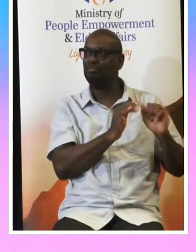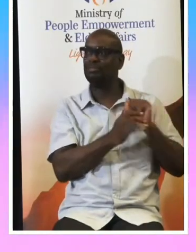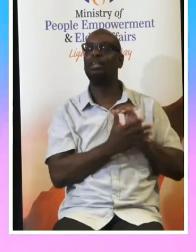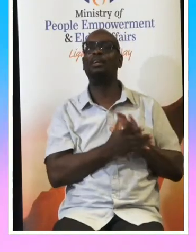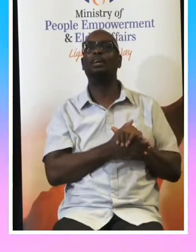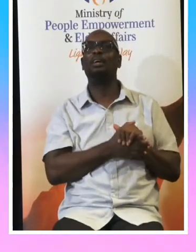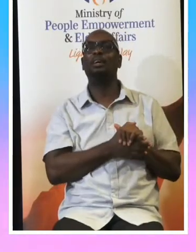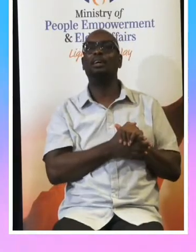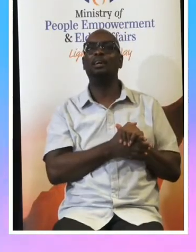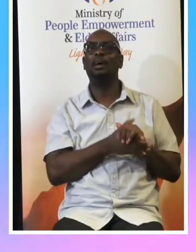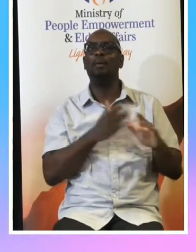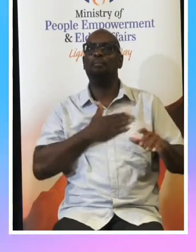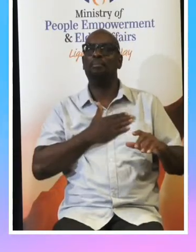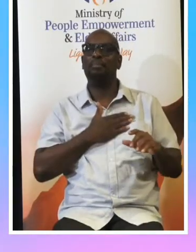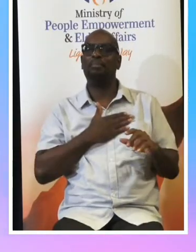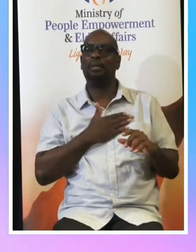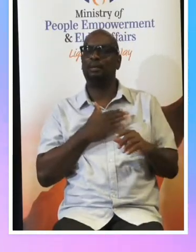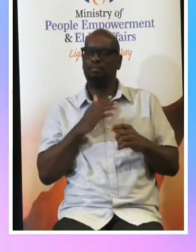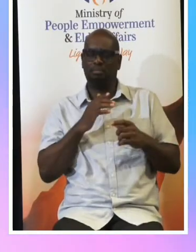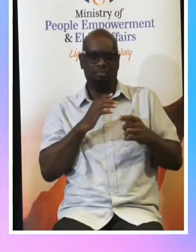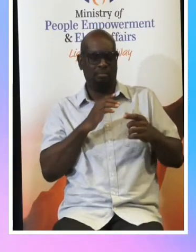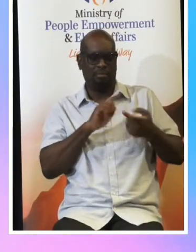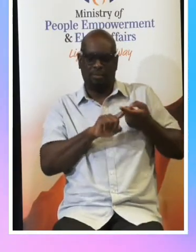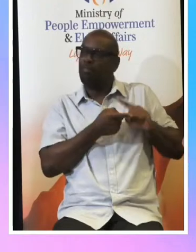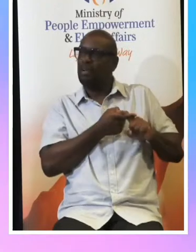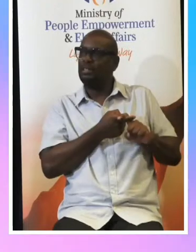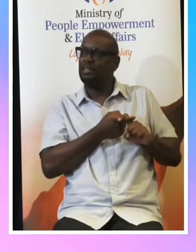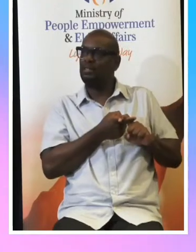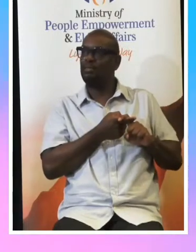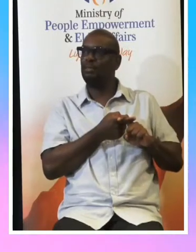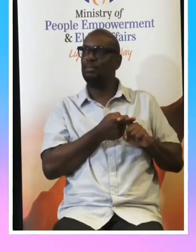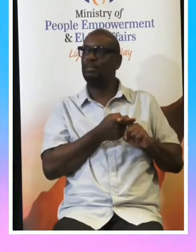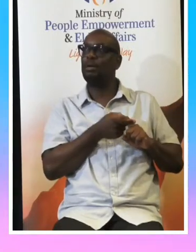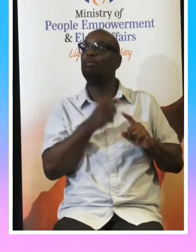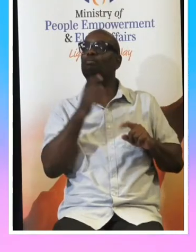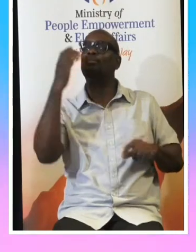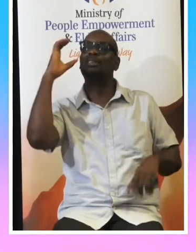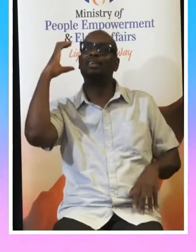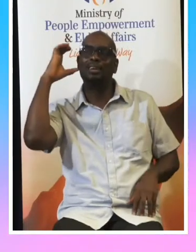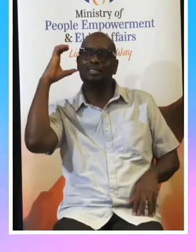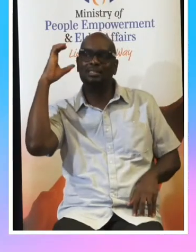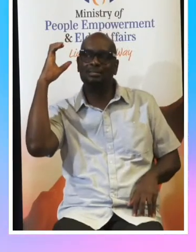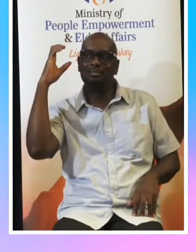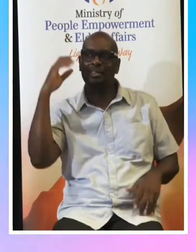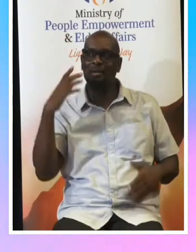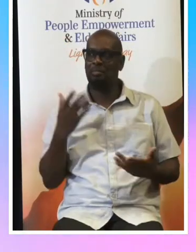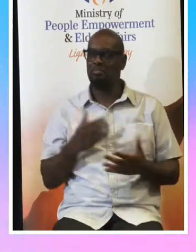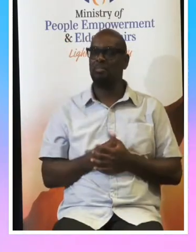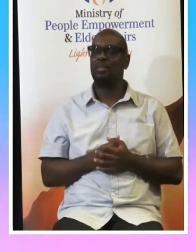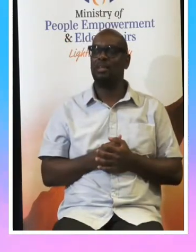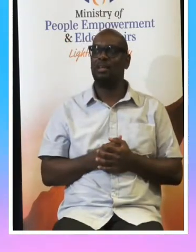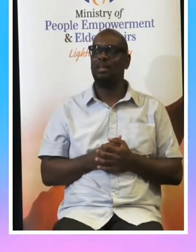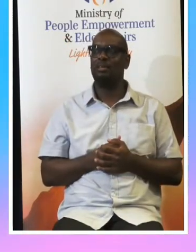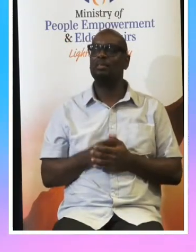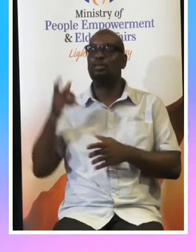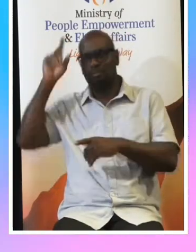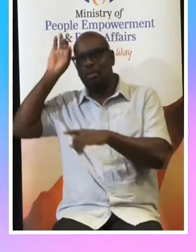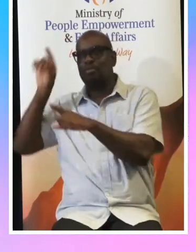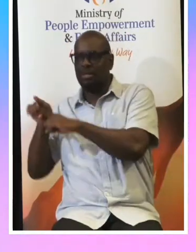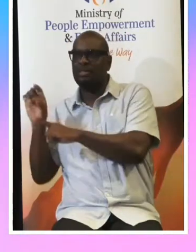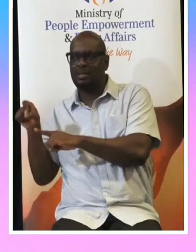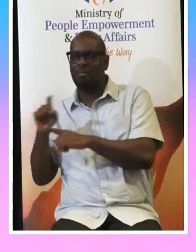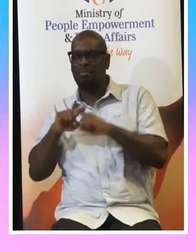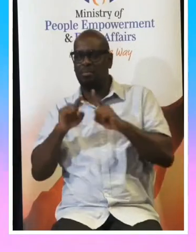first friends, beyond my brothers, were cousins who included me